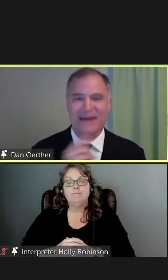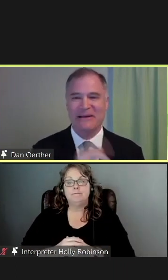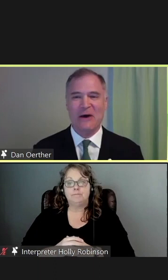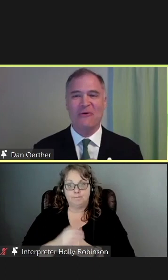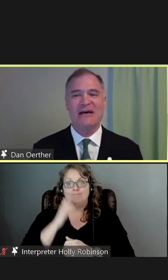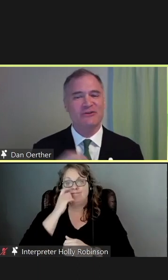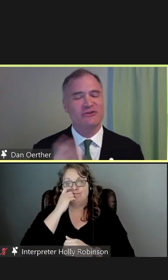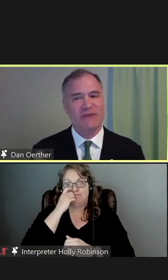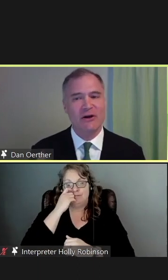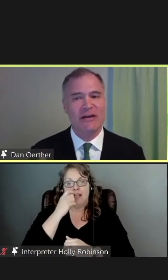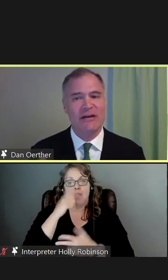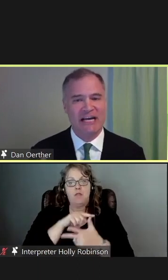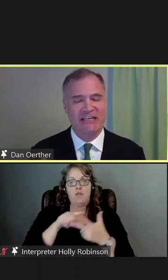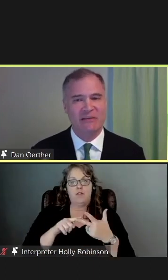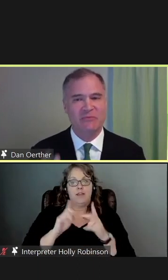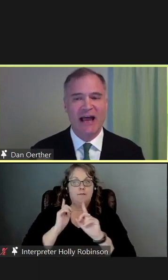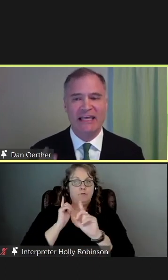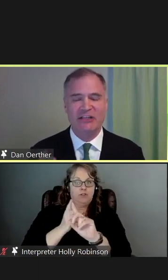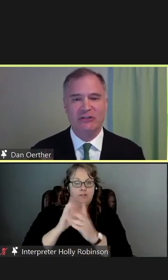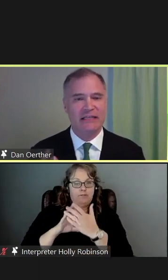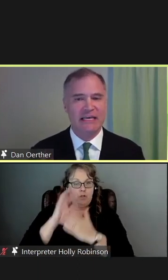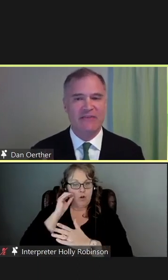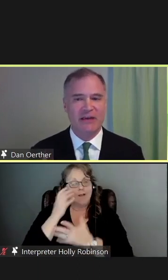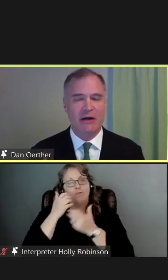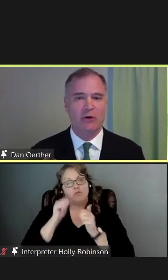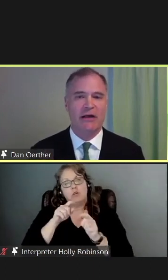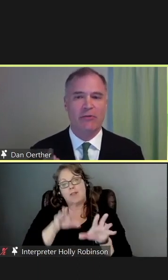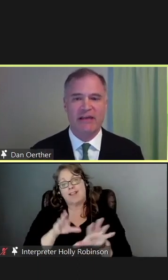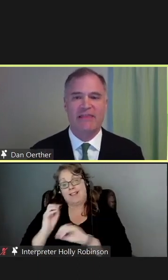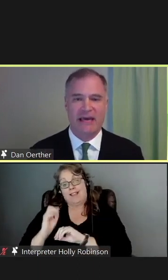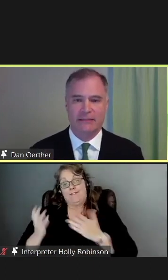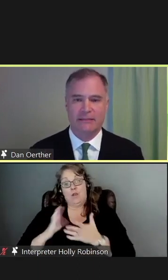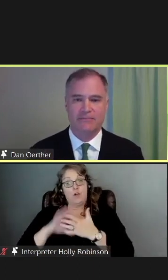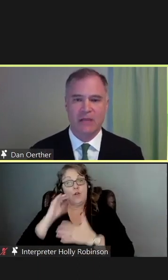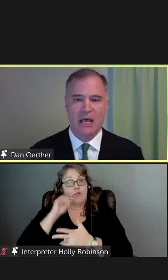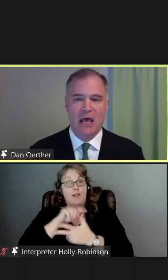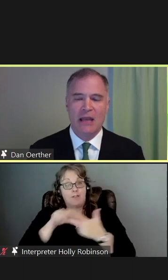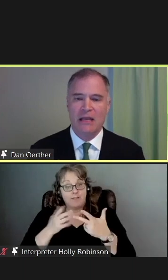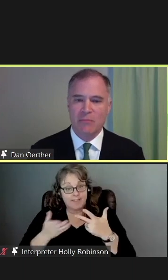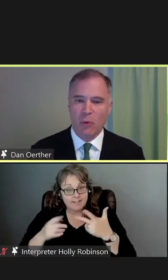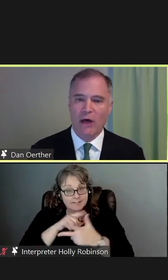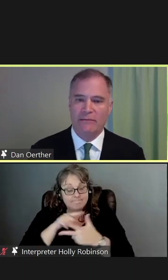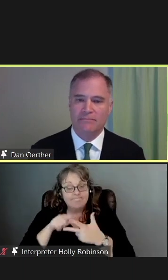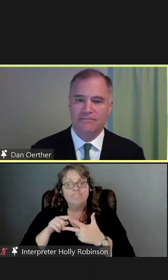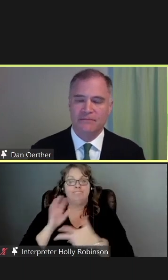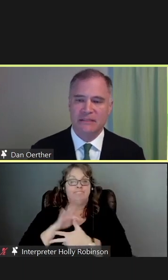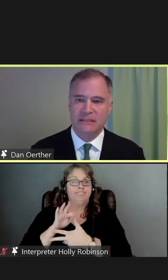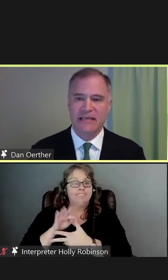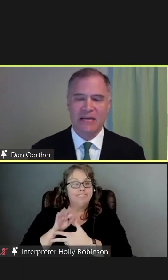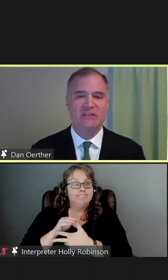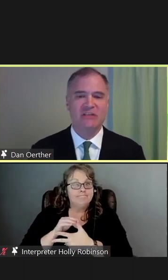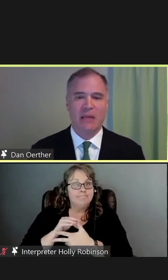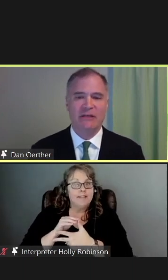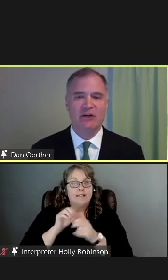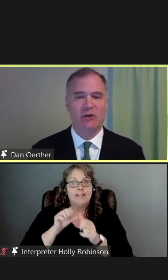There we go. So there's 3 learning objectives. I'm trying to get you to leave here learning 3 things. Number 1,